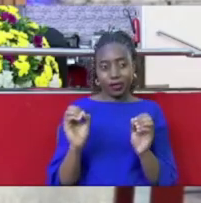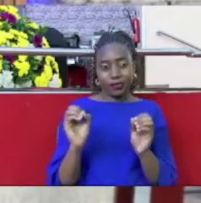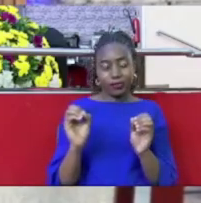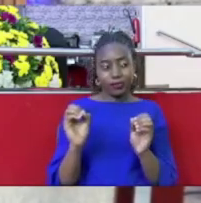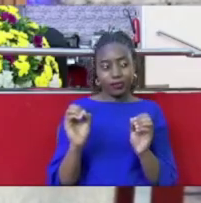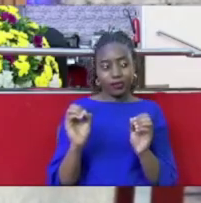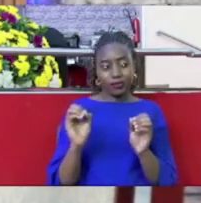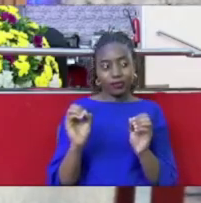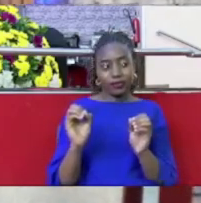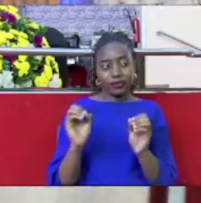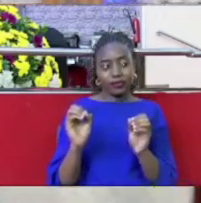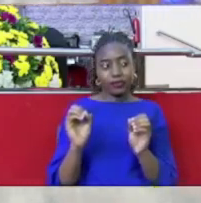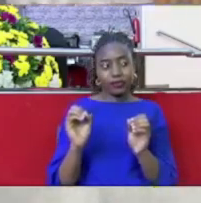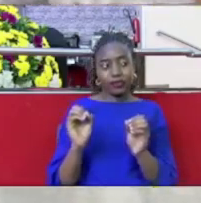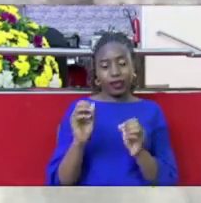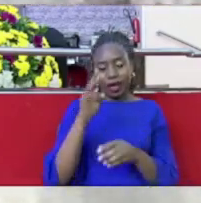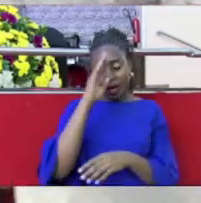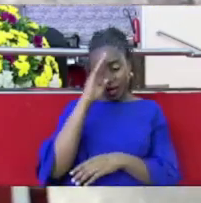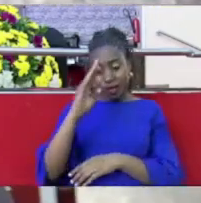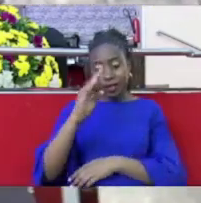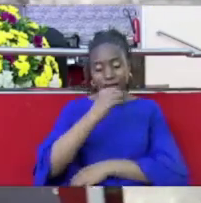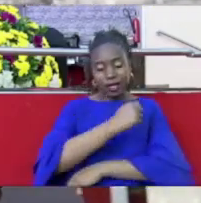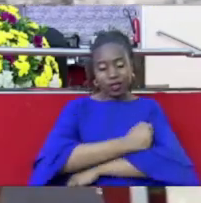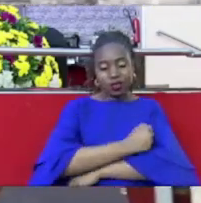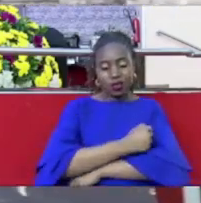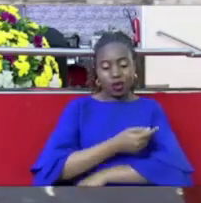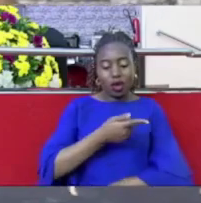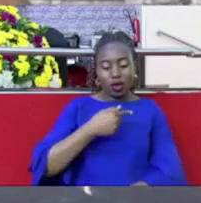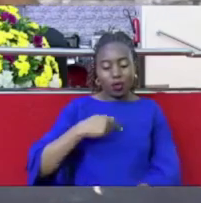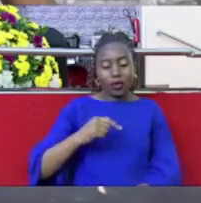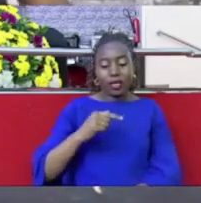In Sunday school, we normally tell children,